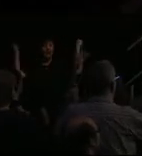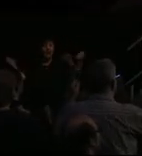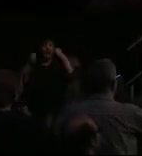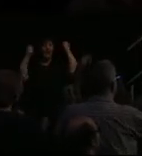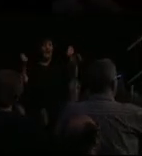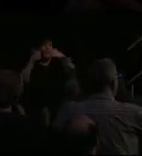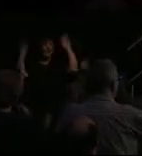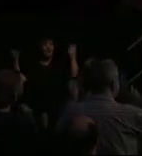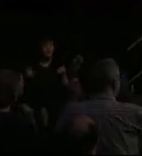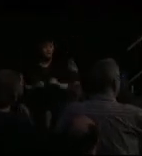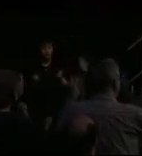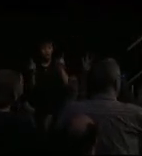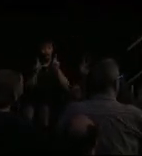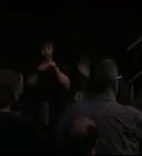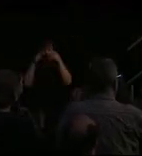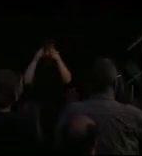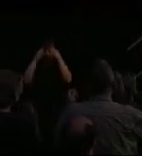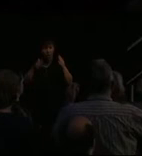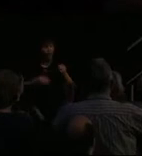Hallelujah, hallelujah.